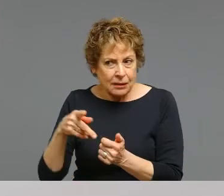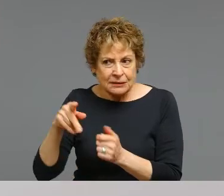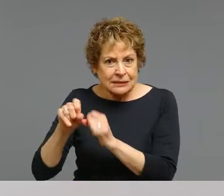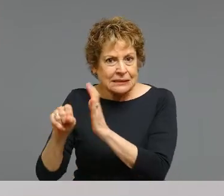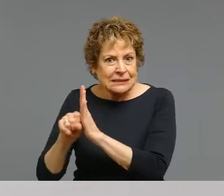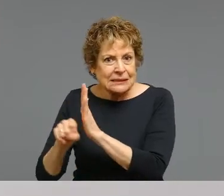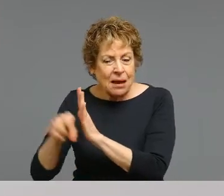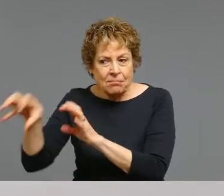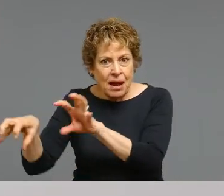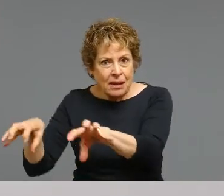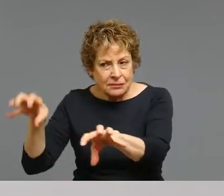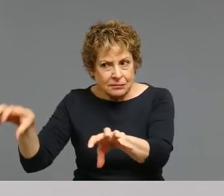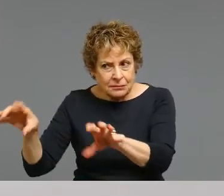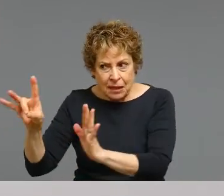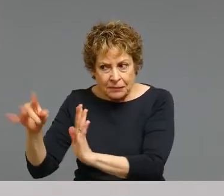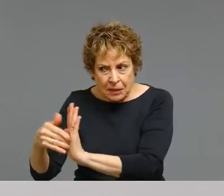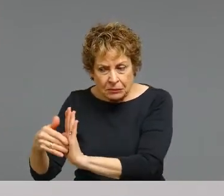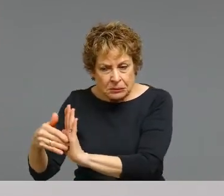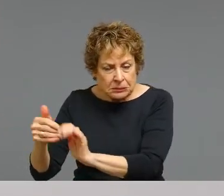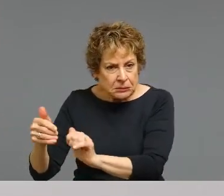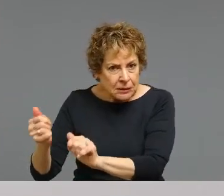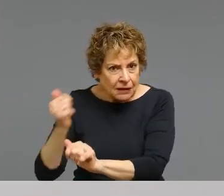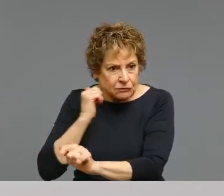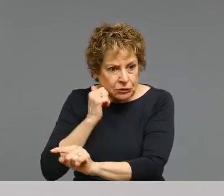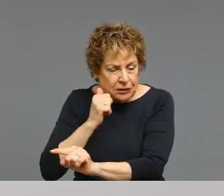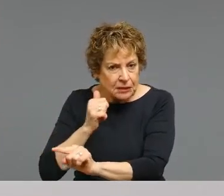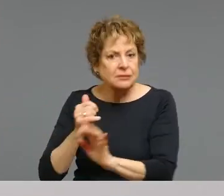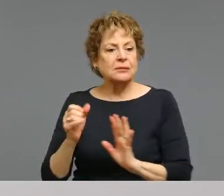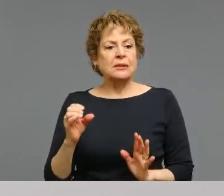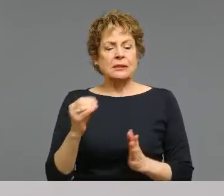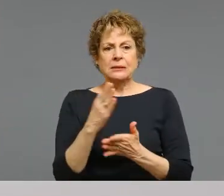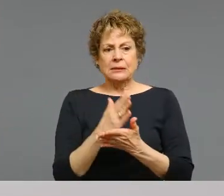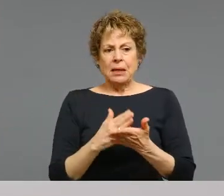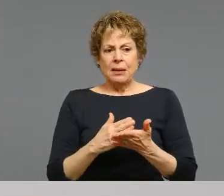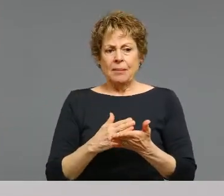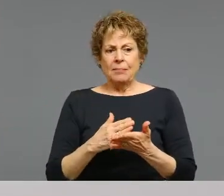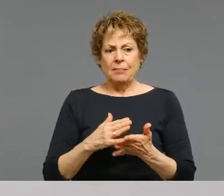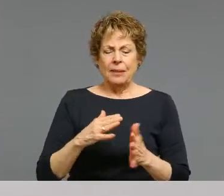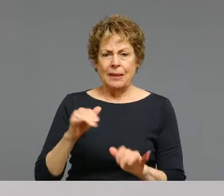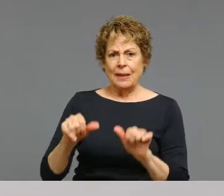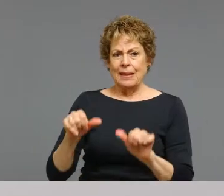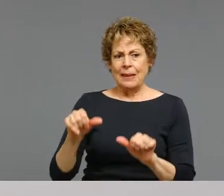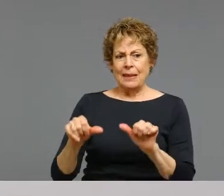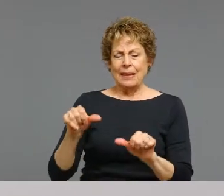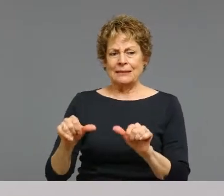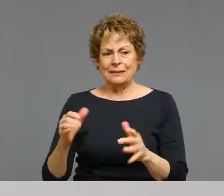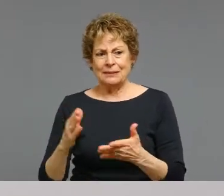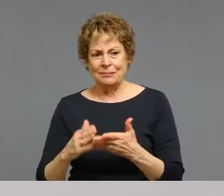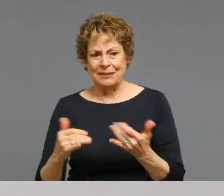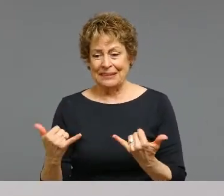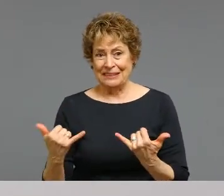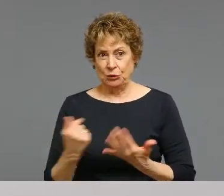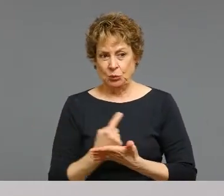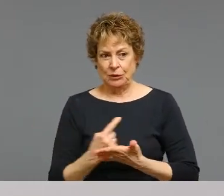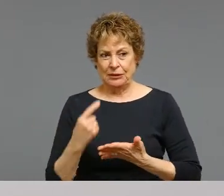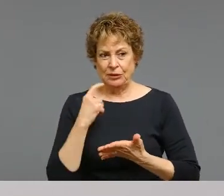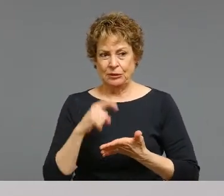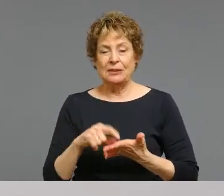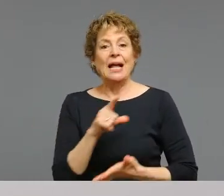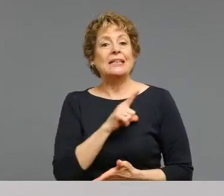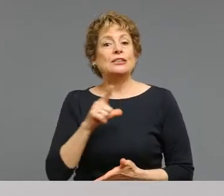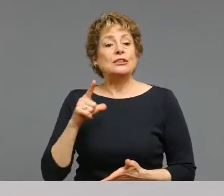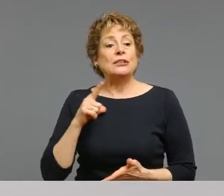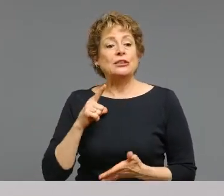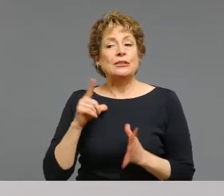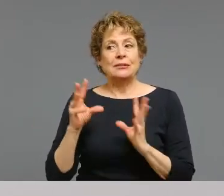We're getting into perhaps the vaccine hesitant. Let's see. There was a legislative hearing this week where the